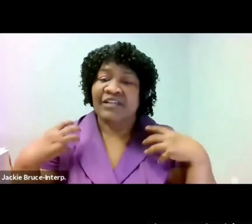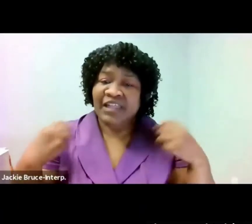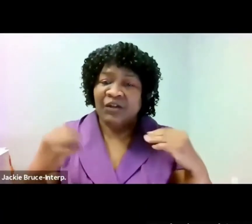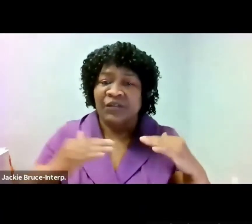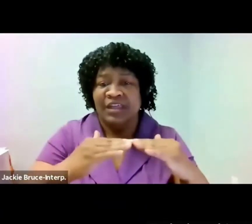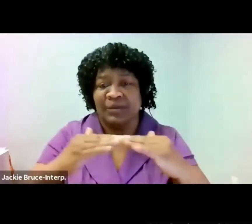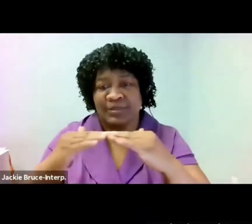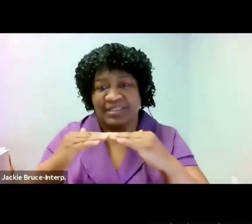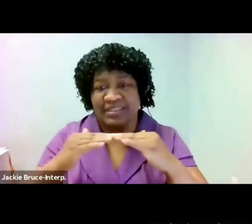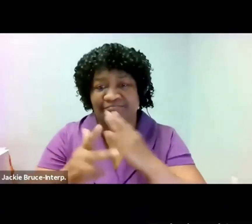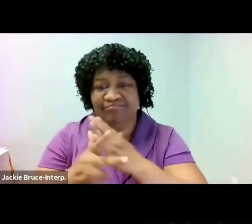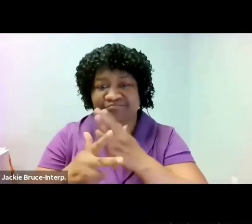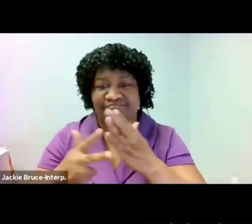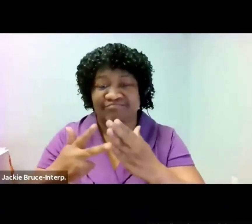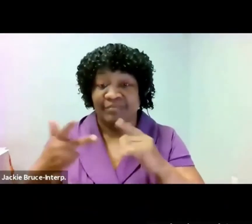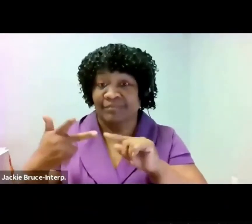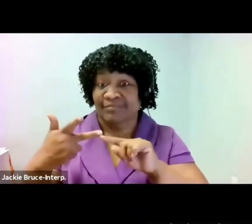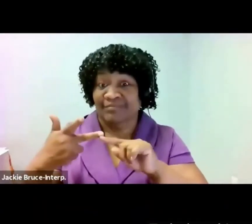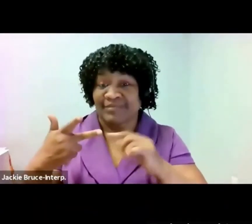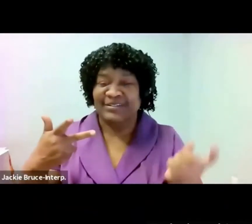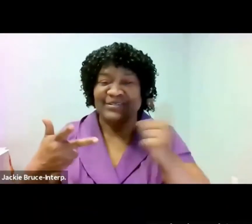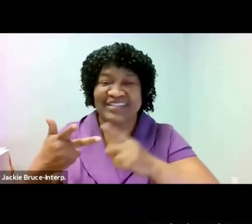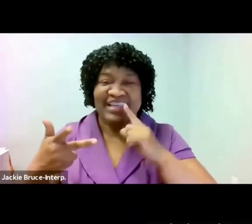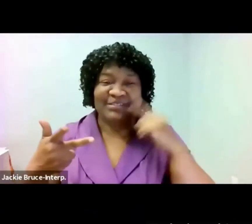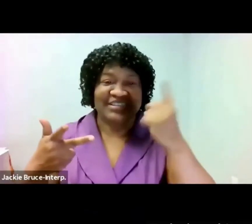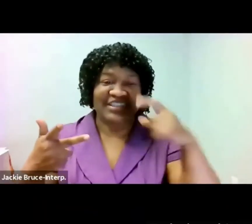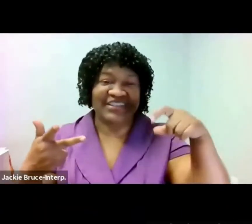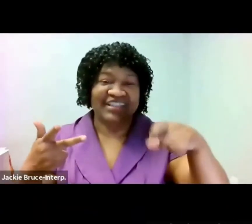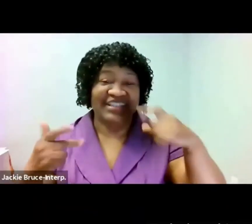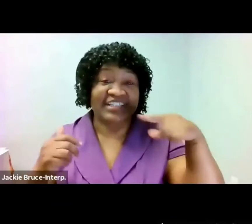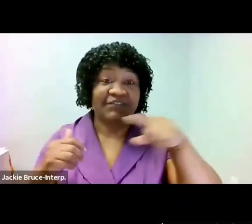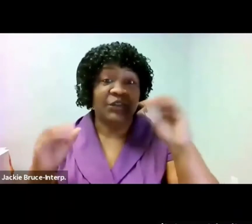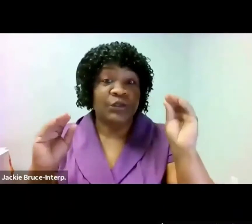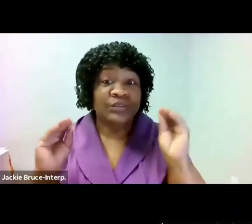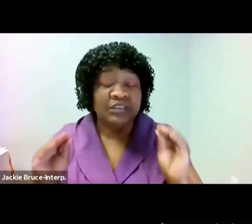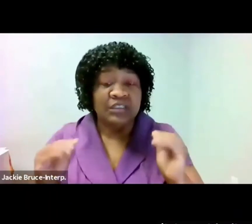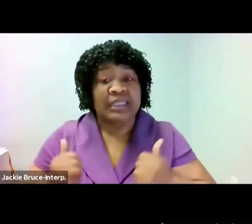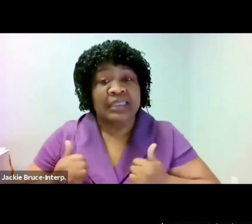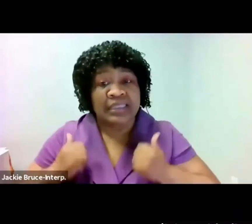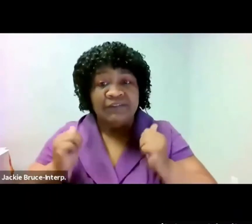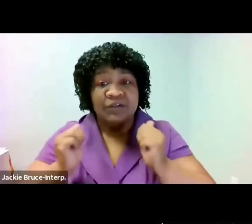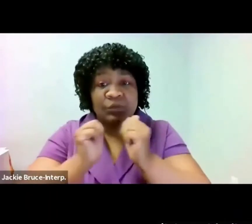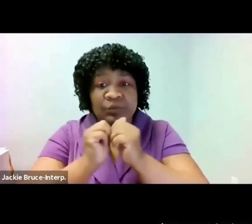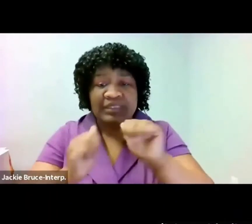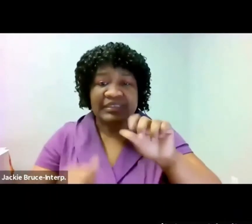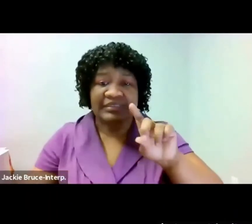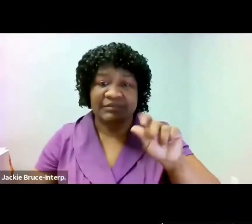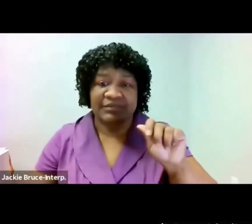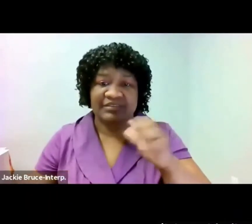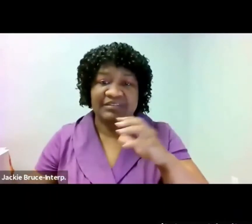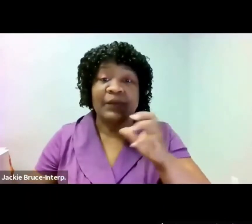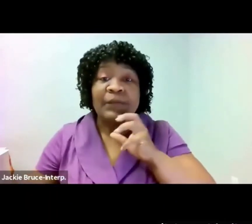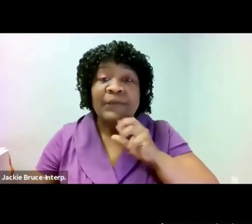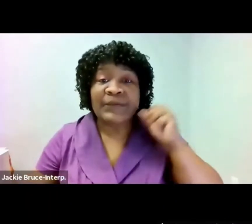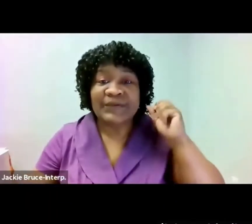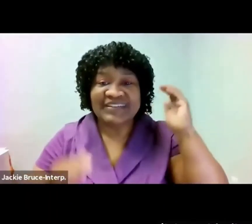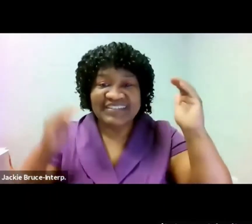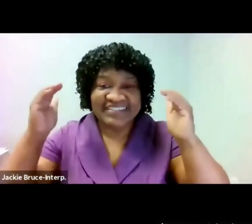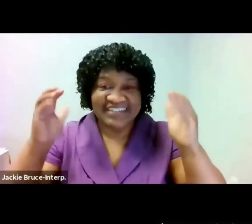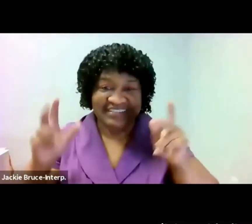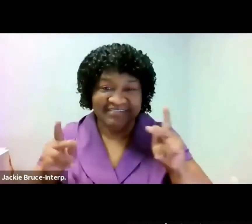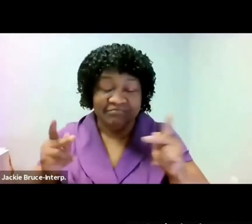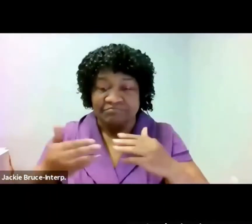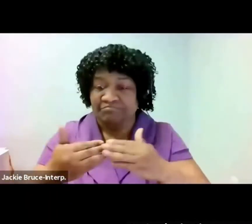Equity. Today's webinar will consider the needs of individuals living with disabilities and older adults,